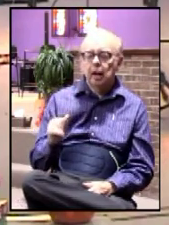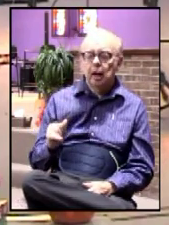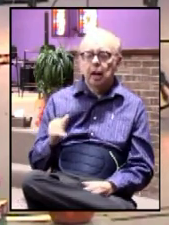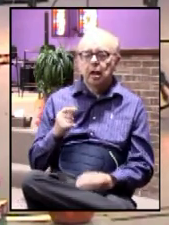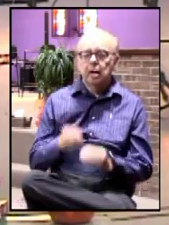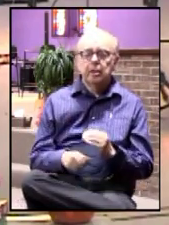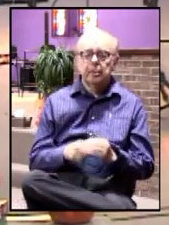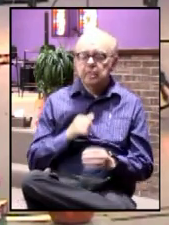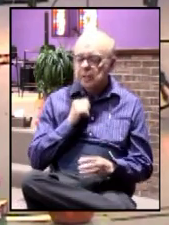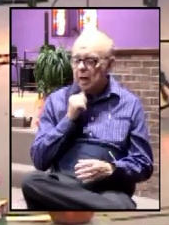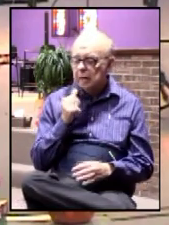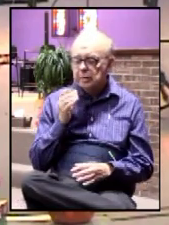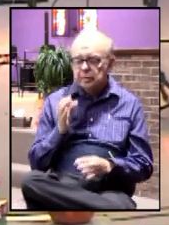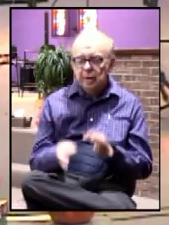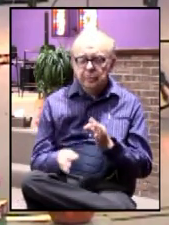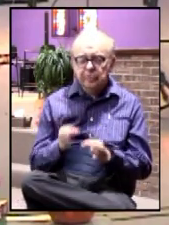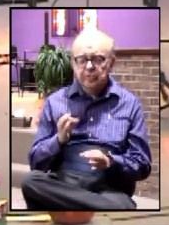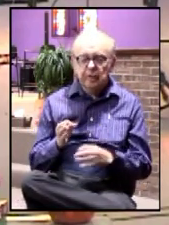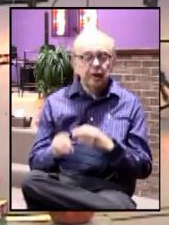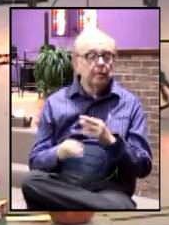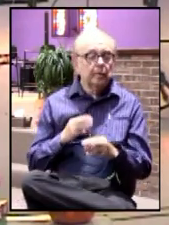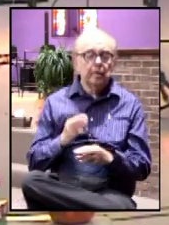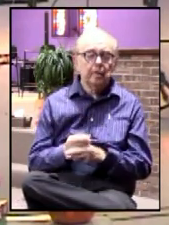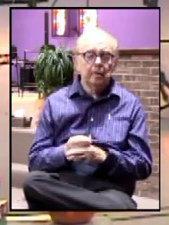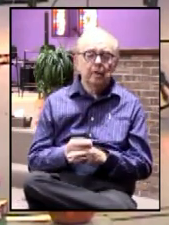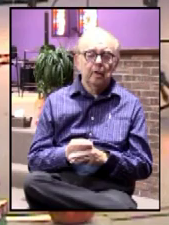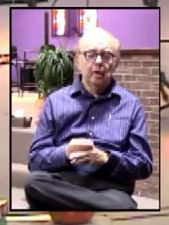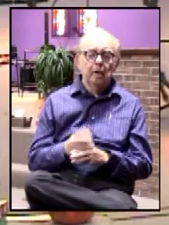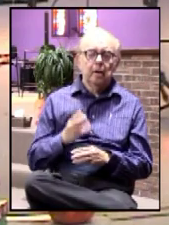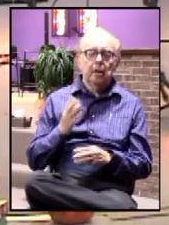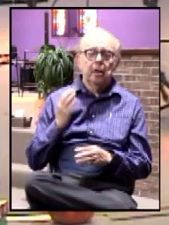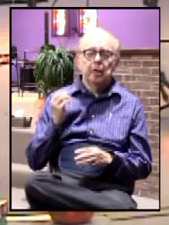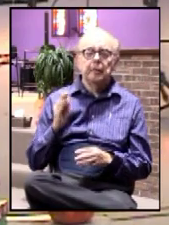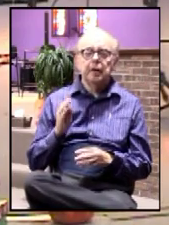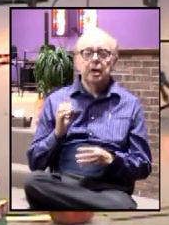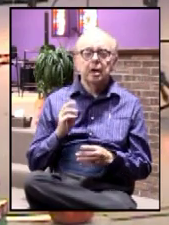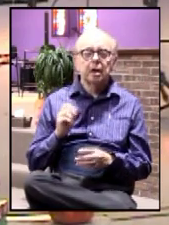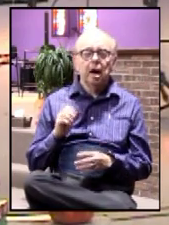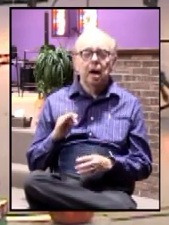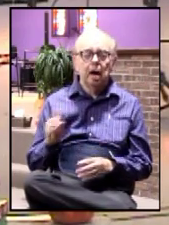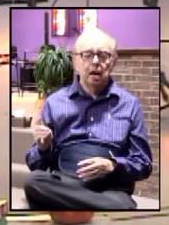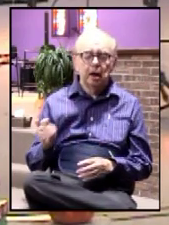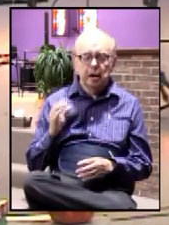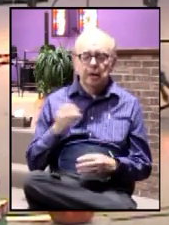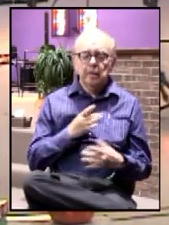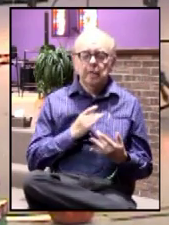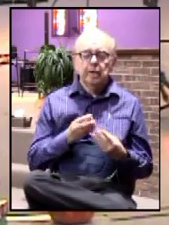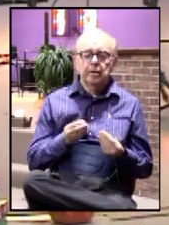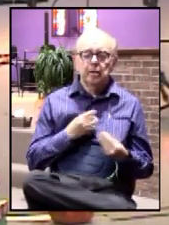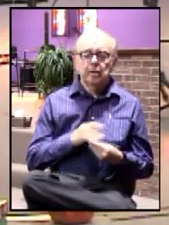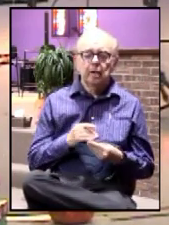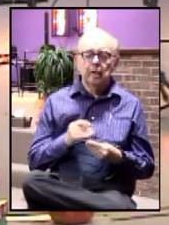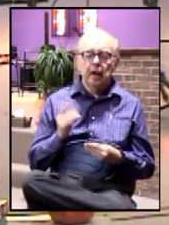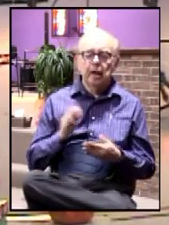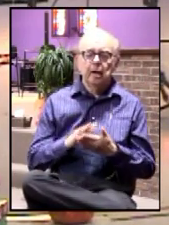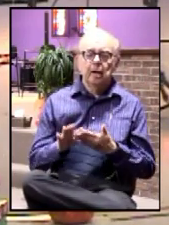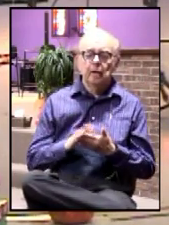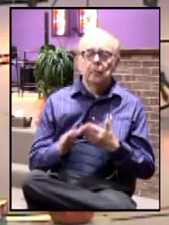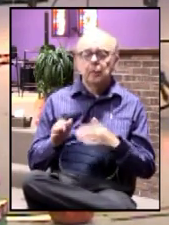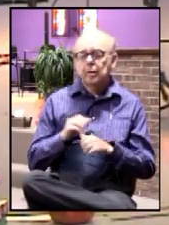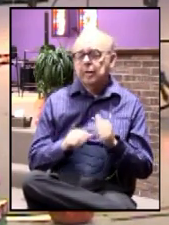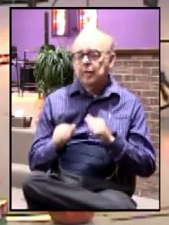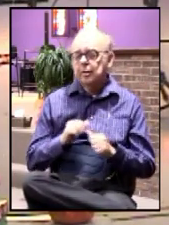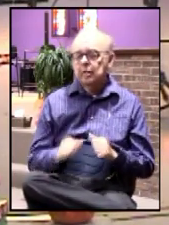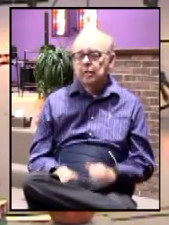or ending injustice in the world. He says to be kind, Be tenderhearted and forgive